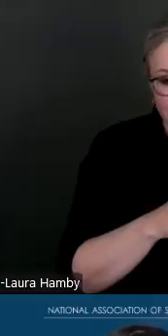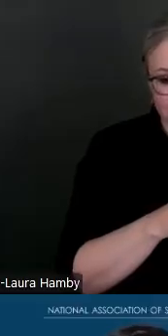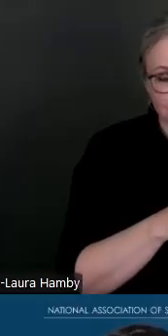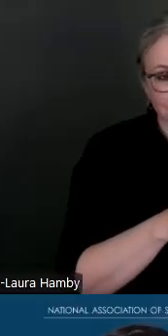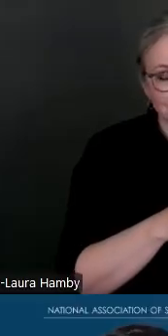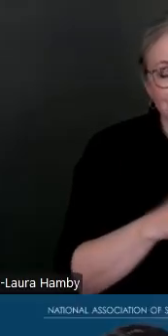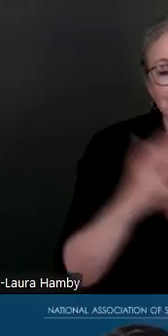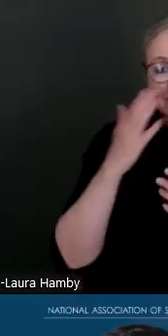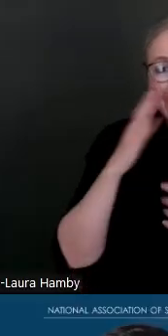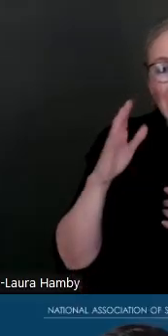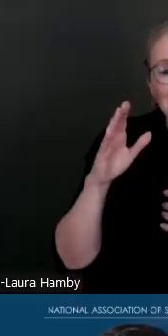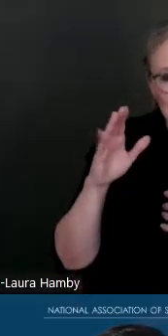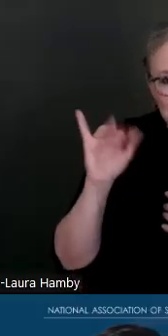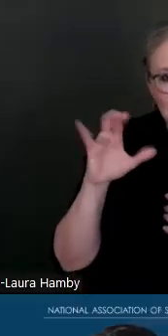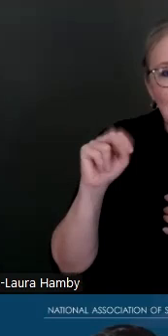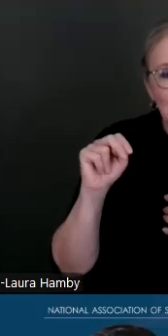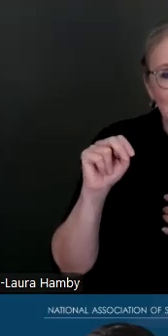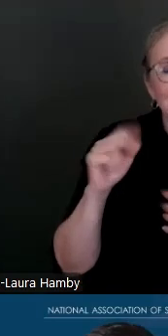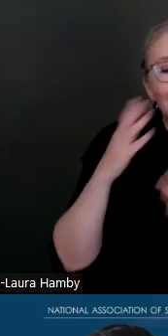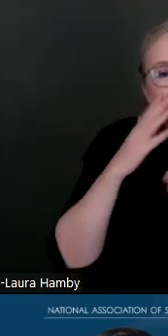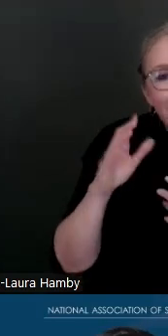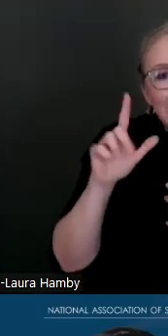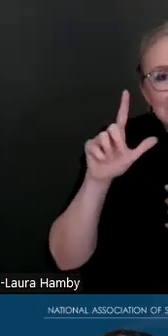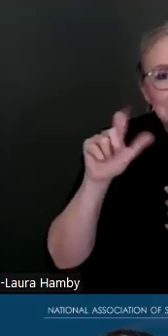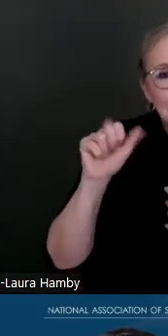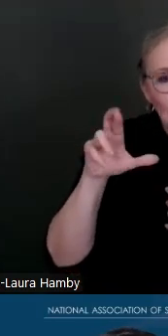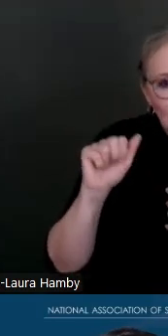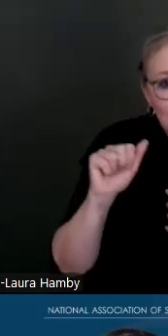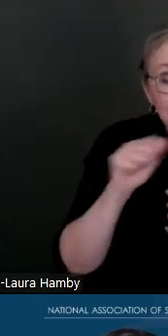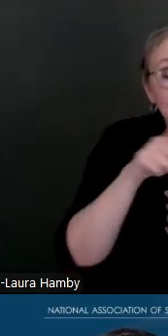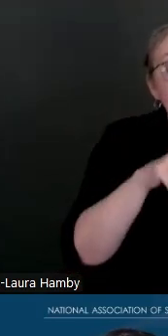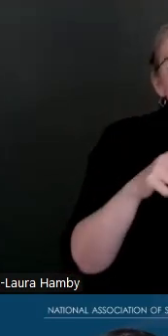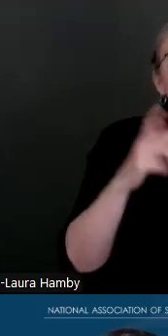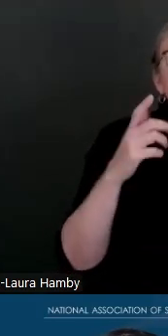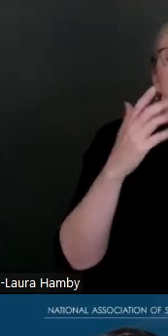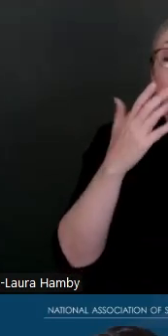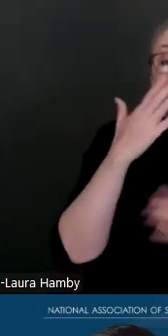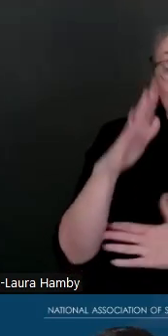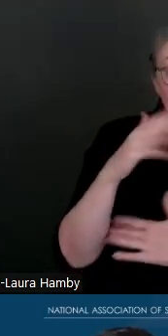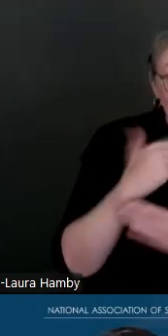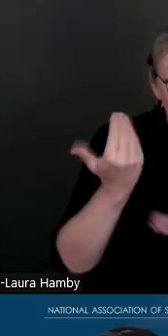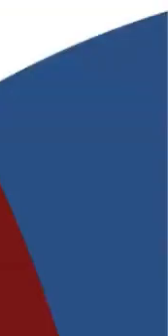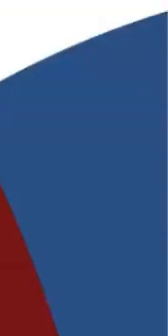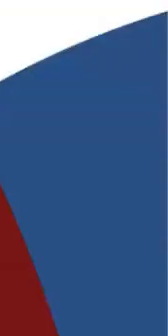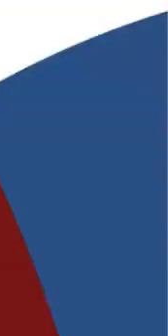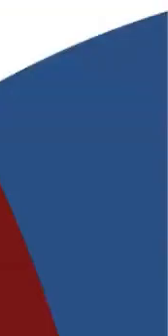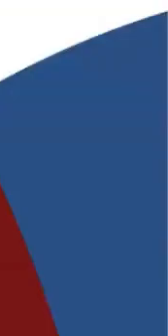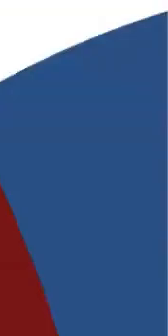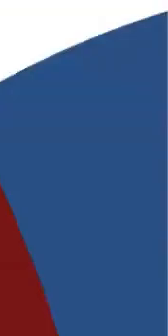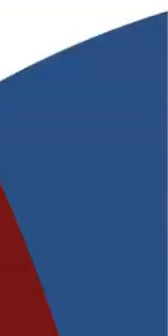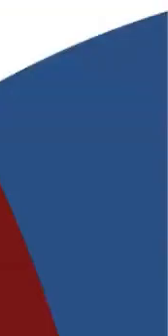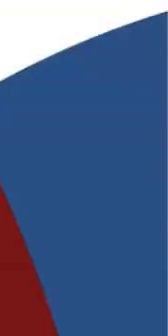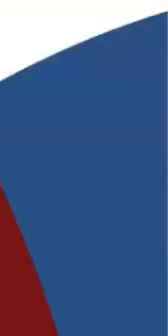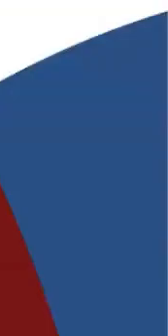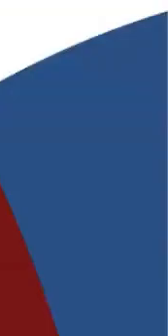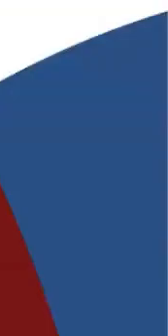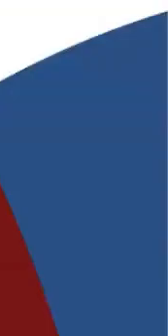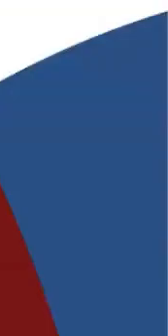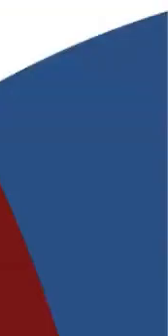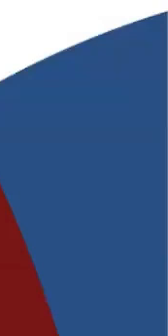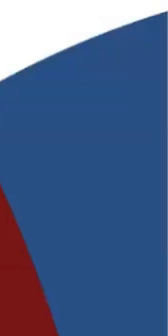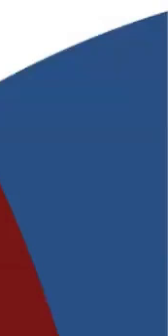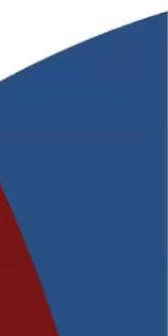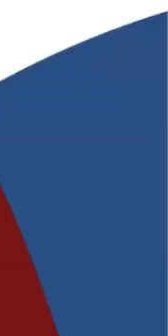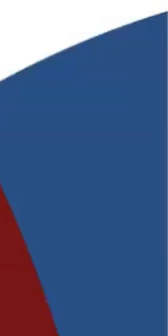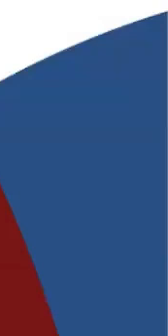Hey, thanks, Brad, and thanks, Laura. Good afternoon, everyone. Just to reintroduce myself, my name is Ben Mays, and I'm a